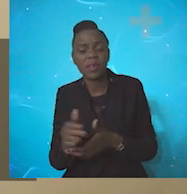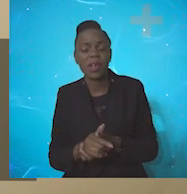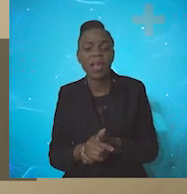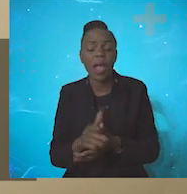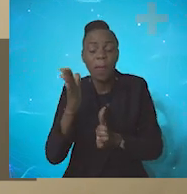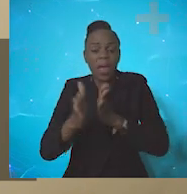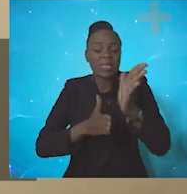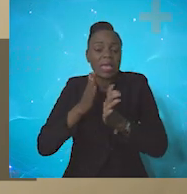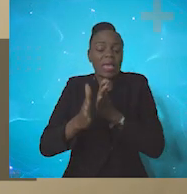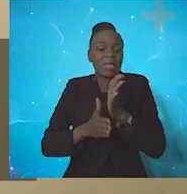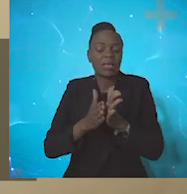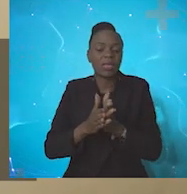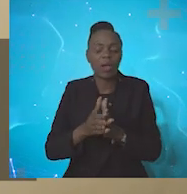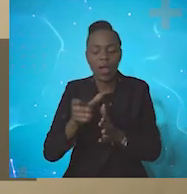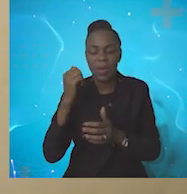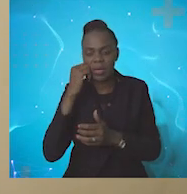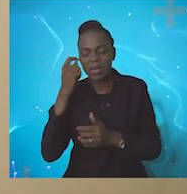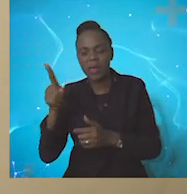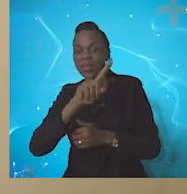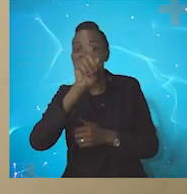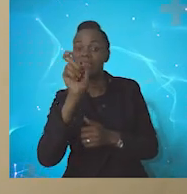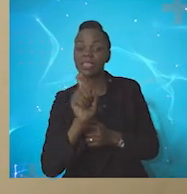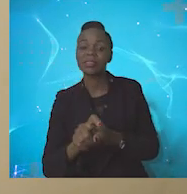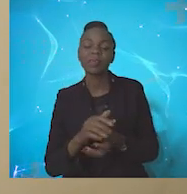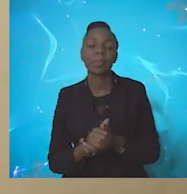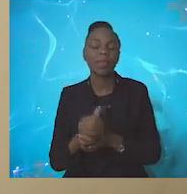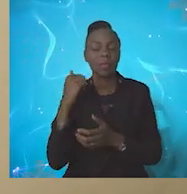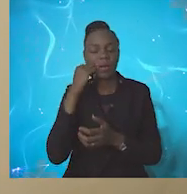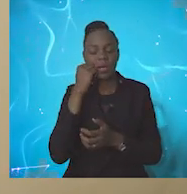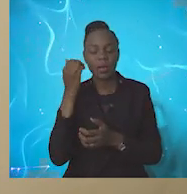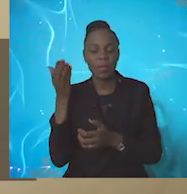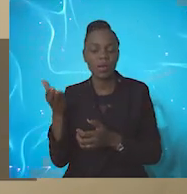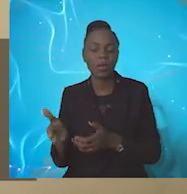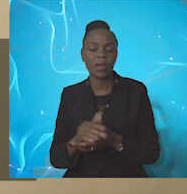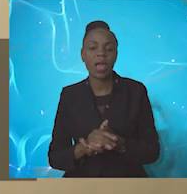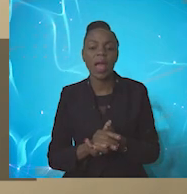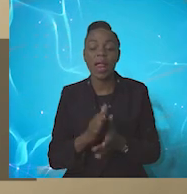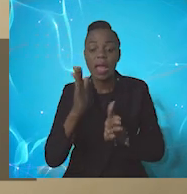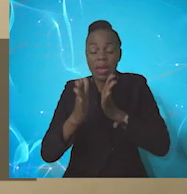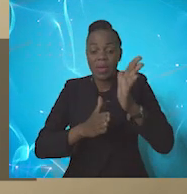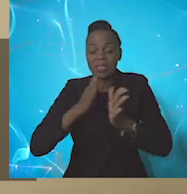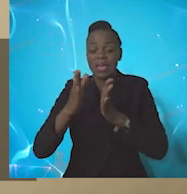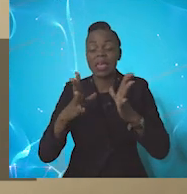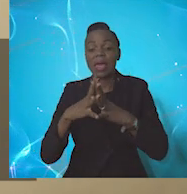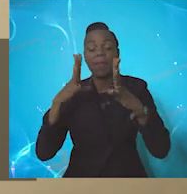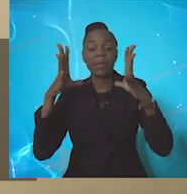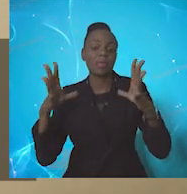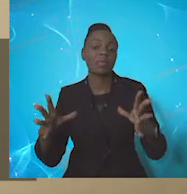are the signs and symptoms of this disease? So cryptococcal meningitis has a number of signs and